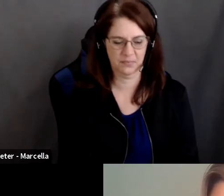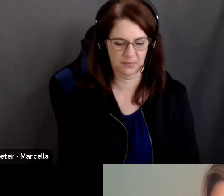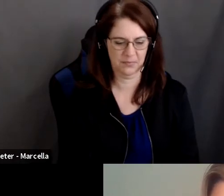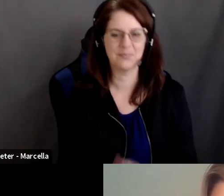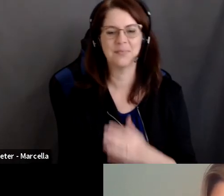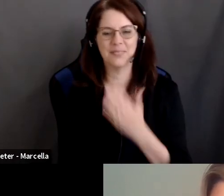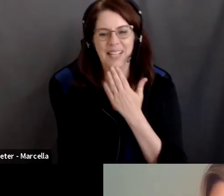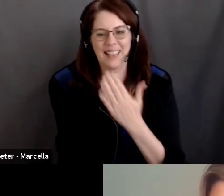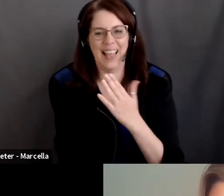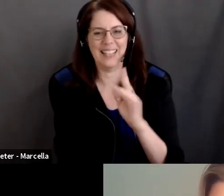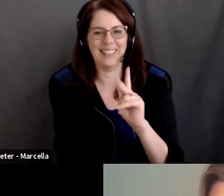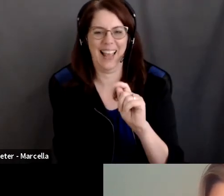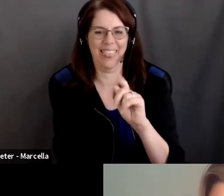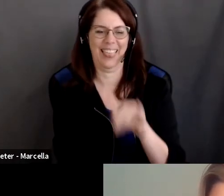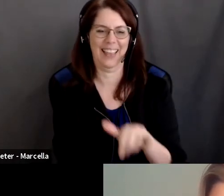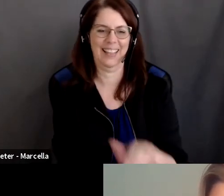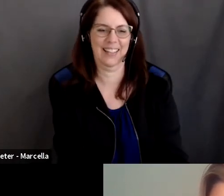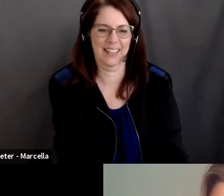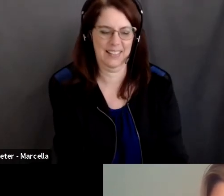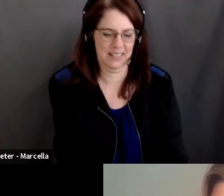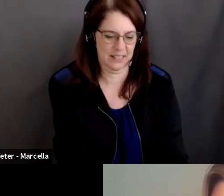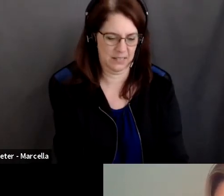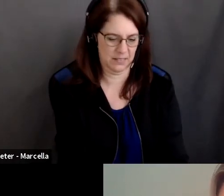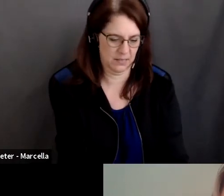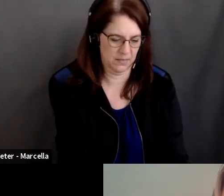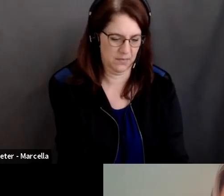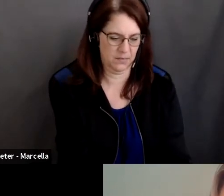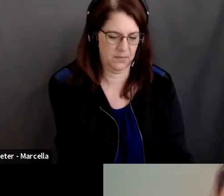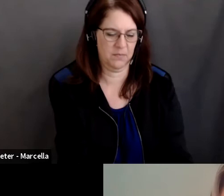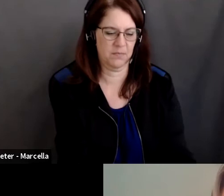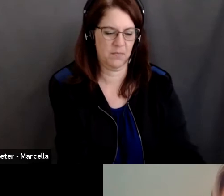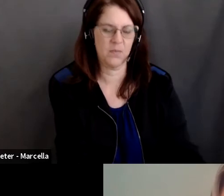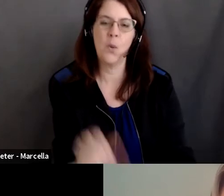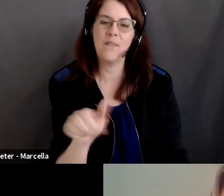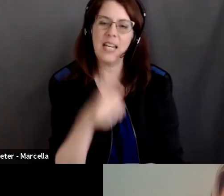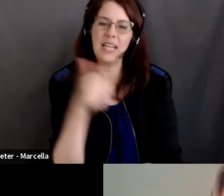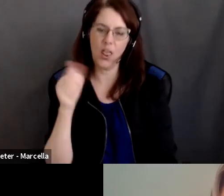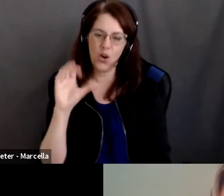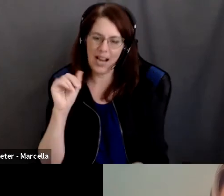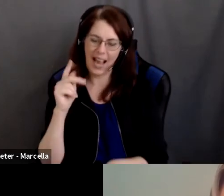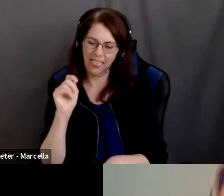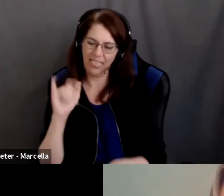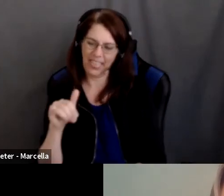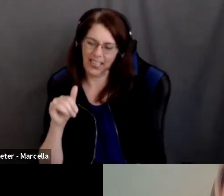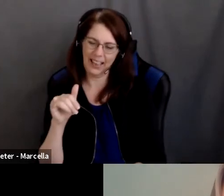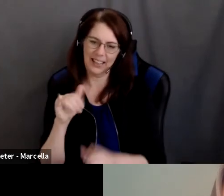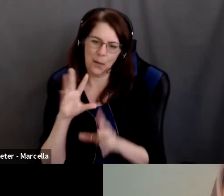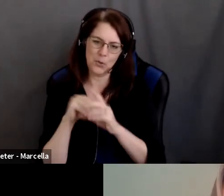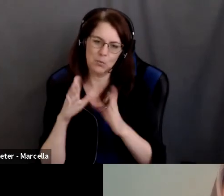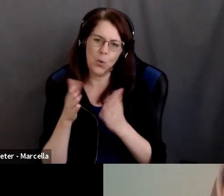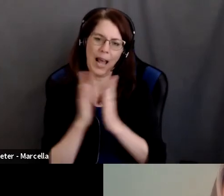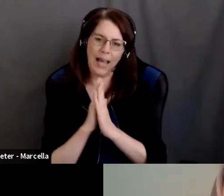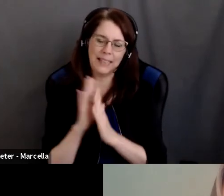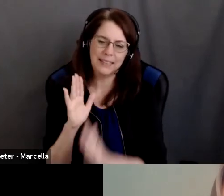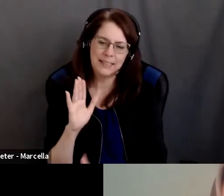Thanks, Kathy. We have another Kathy participant who asked or states that she